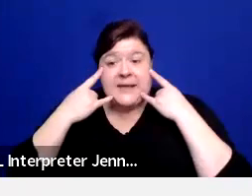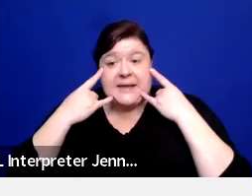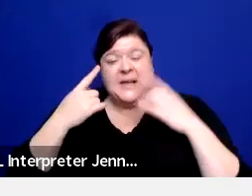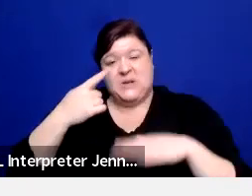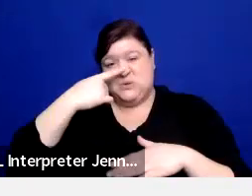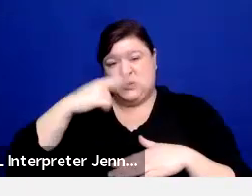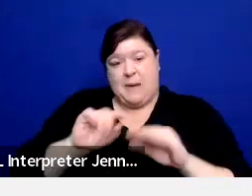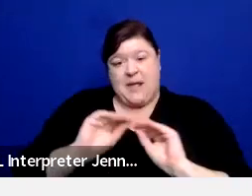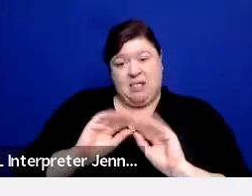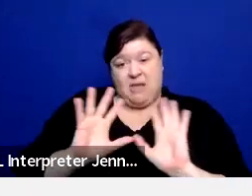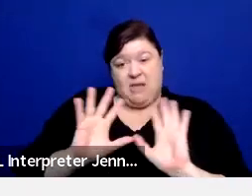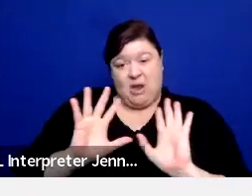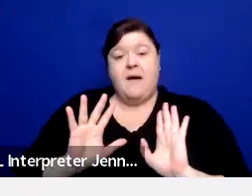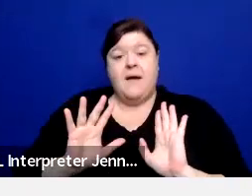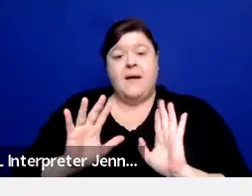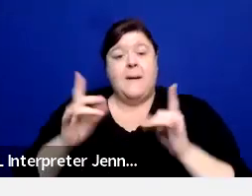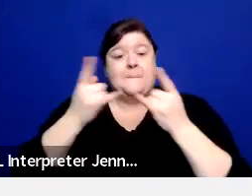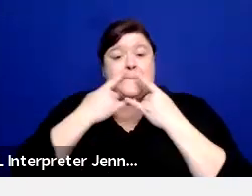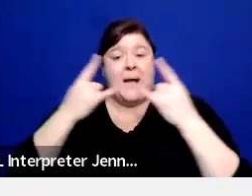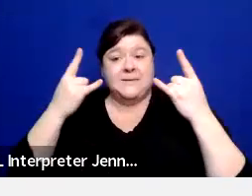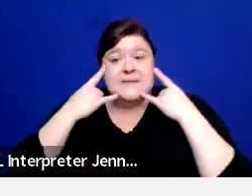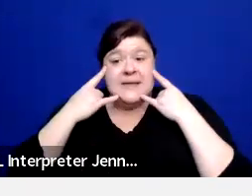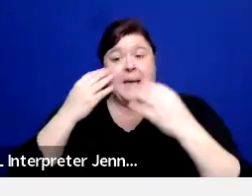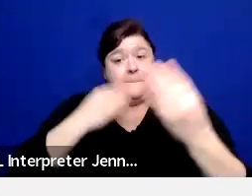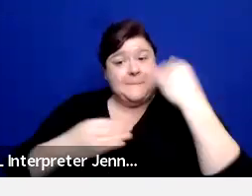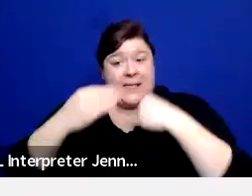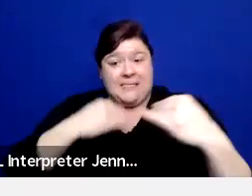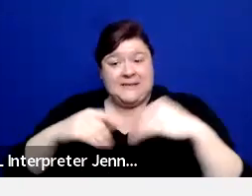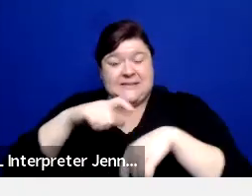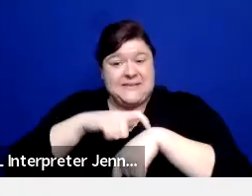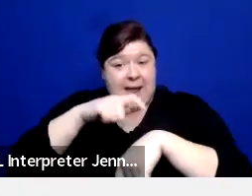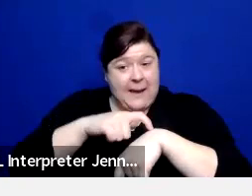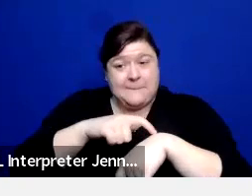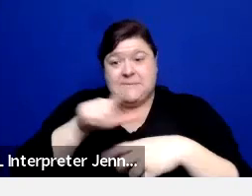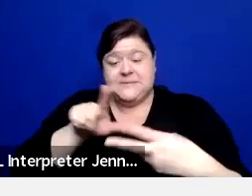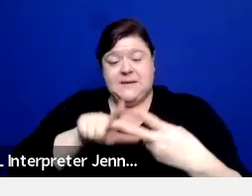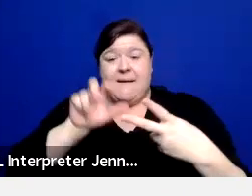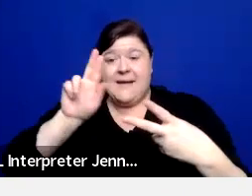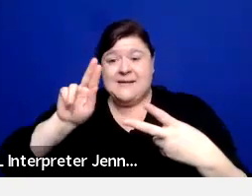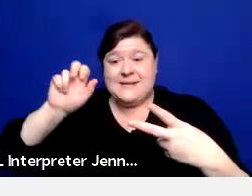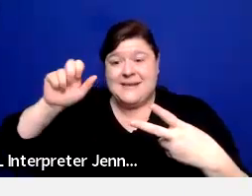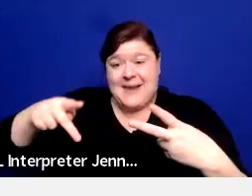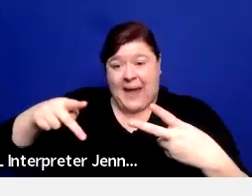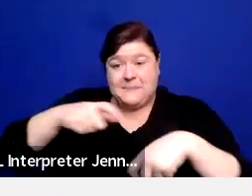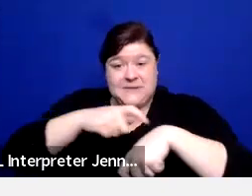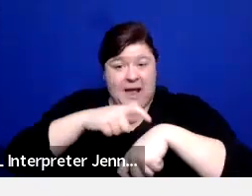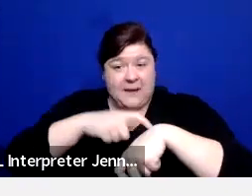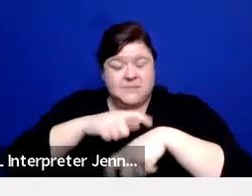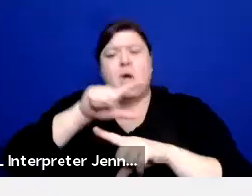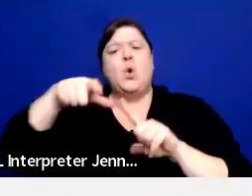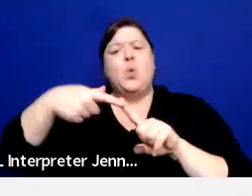please clarify the masking at meal times, nap times? What are the times that they can take off